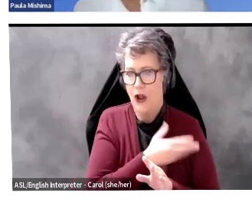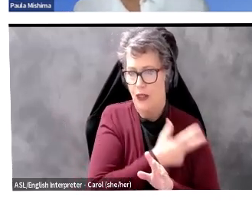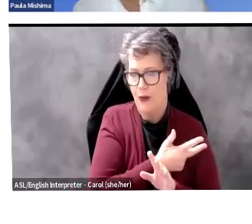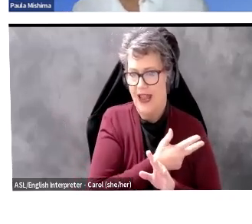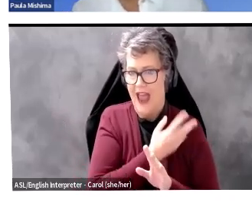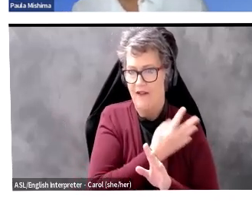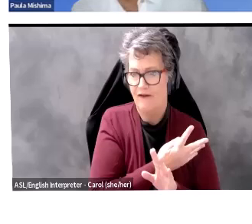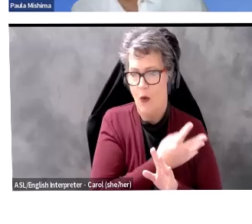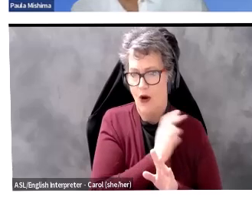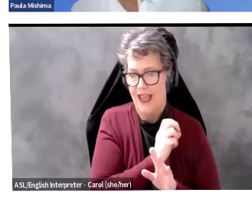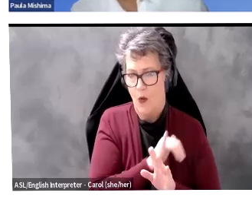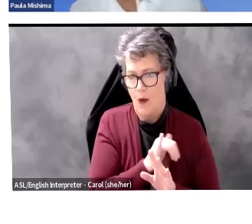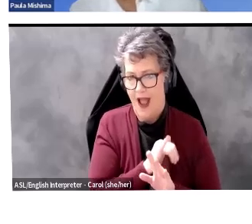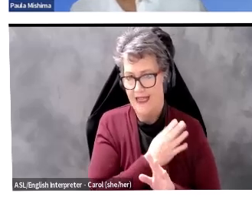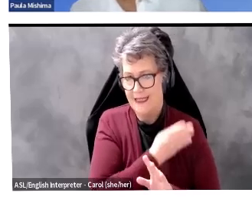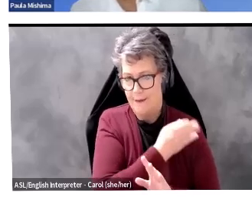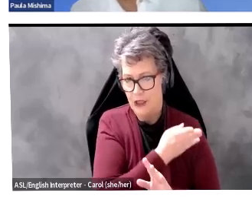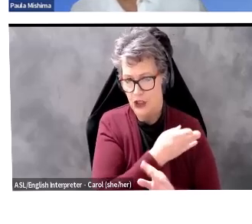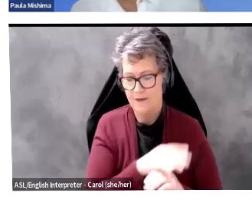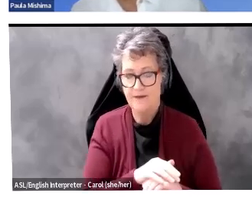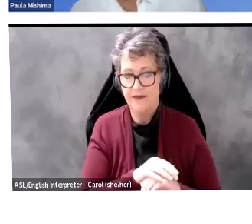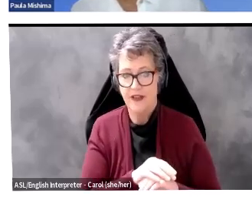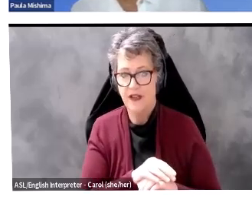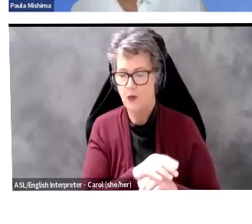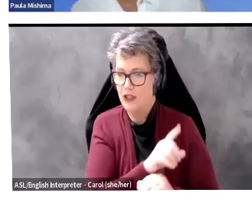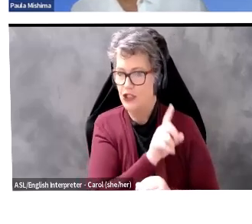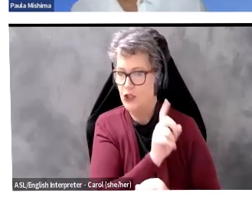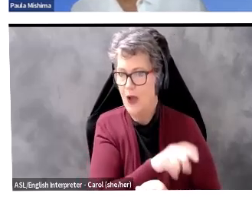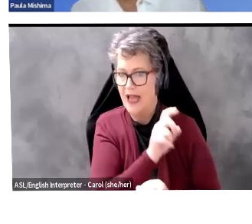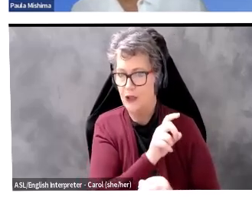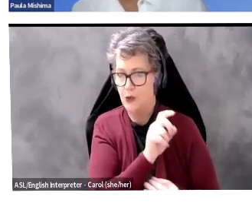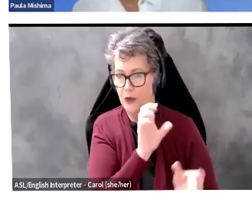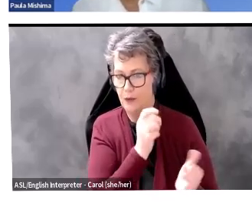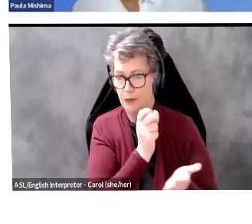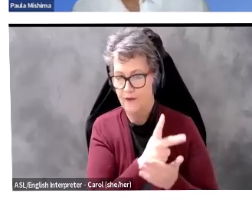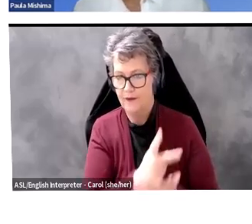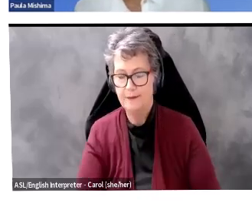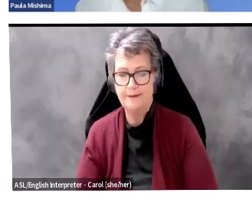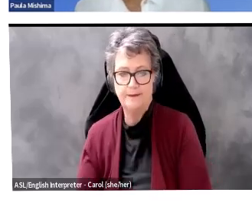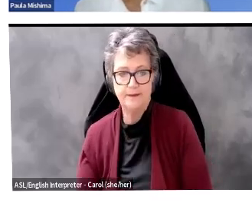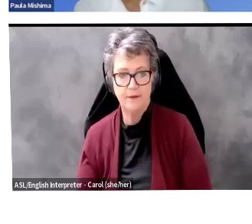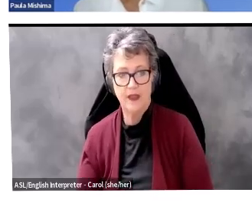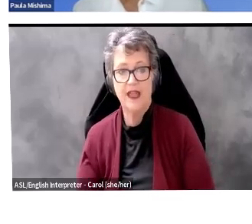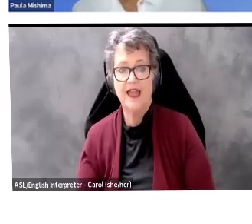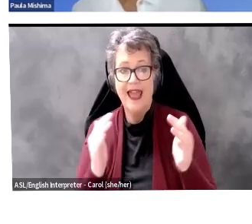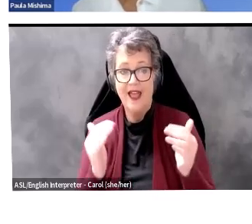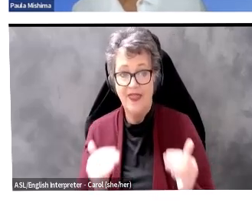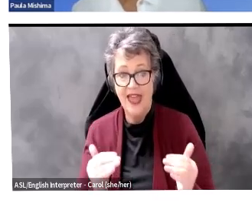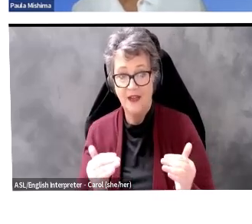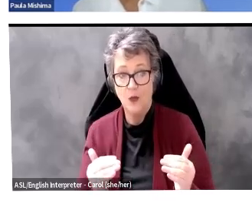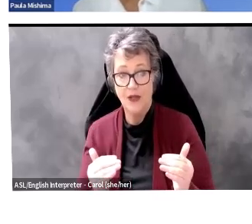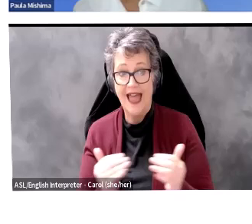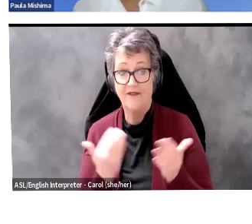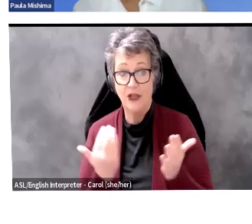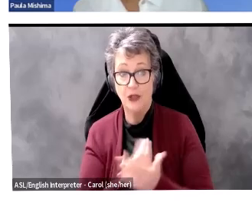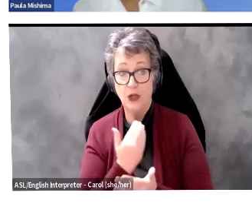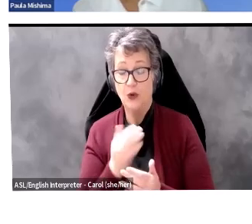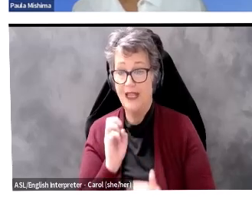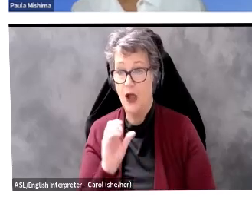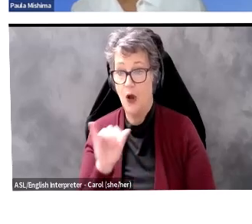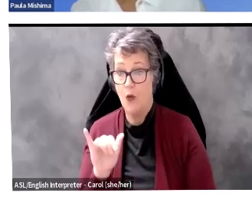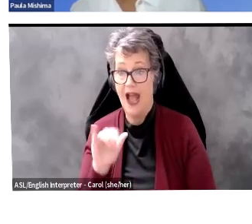end of year 4 submissions, which they had to approve. Then we're going to have a new end of